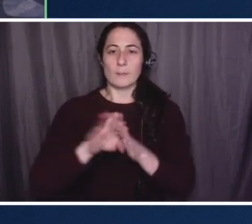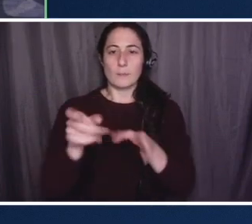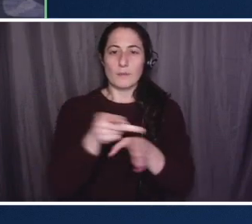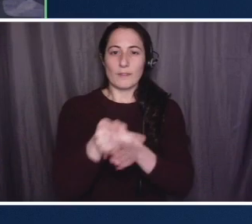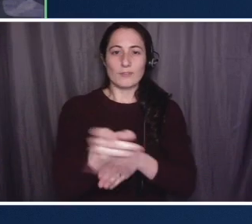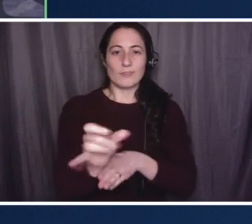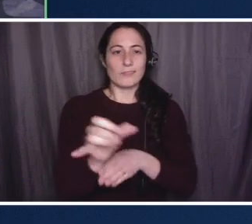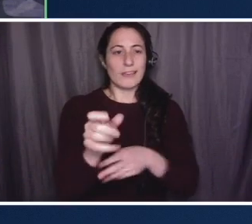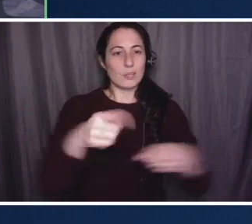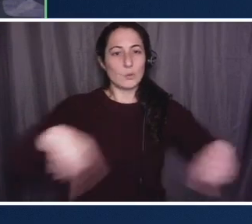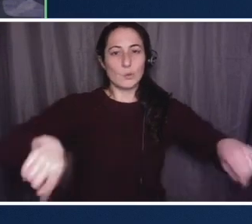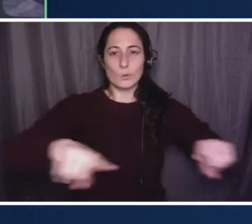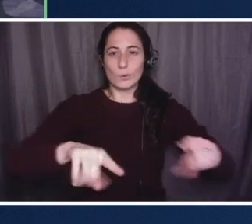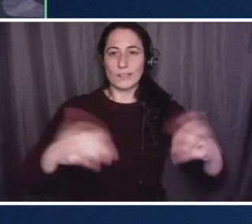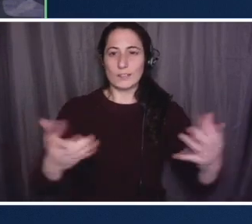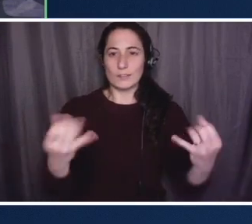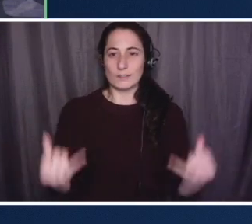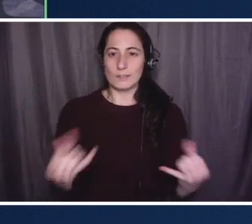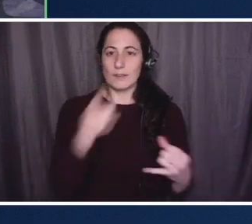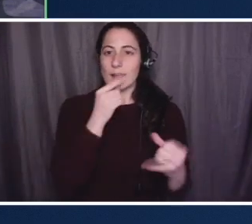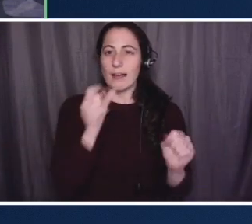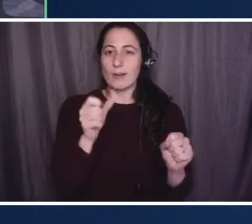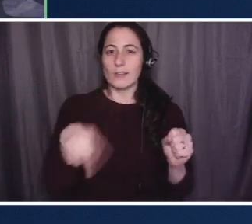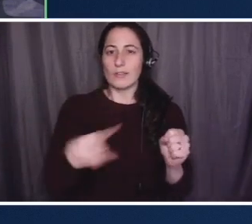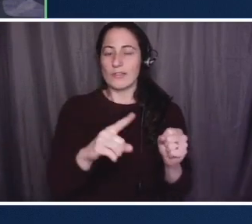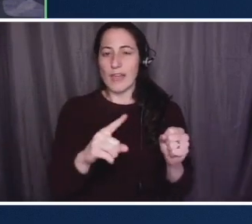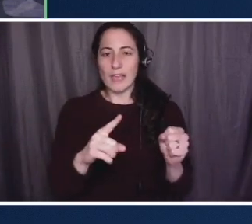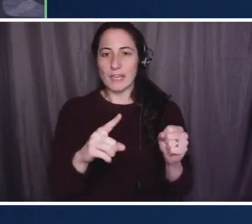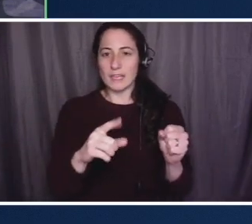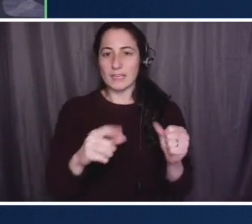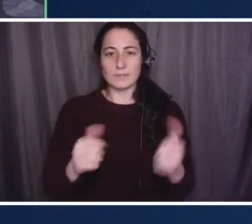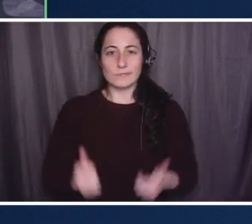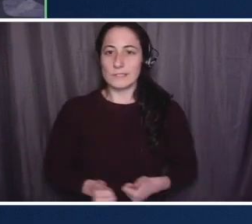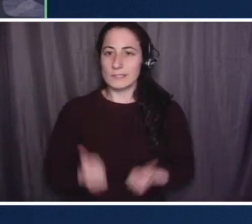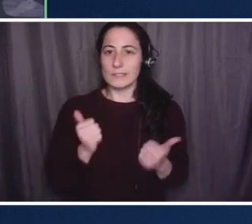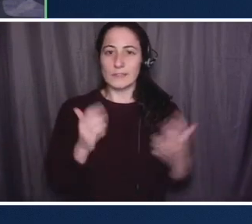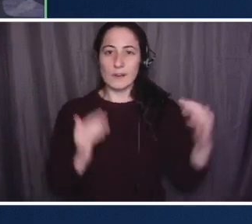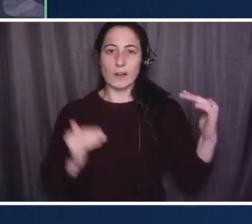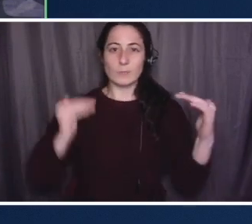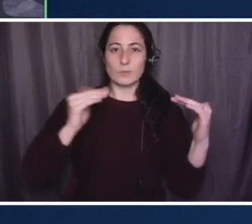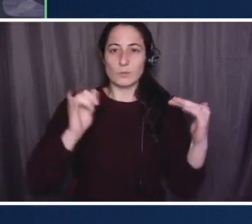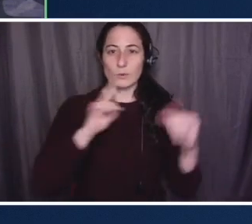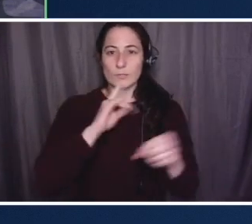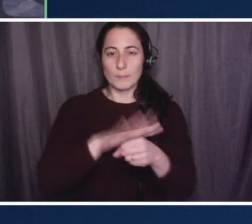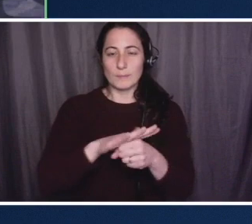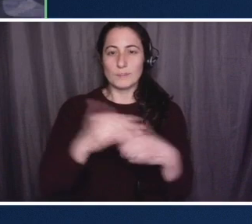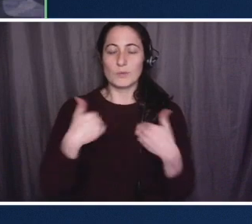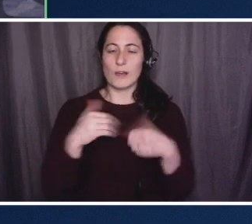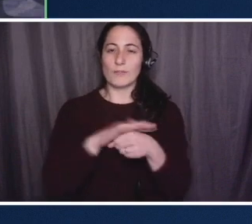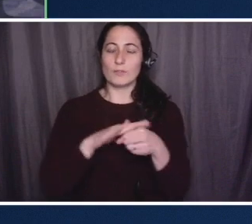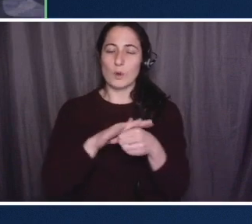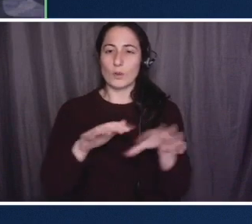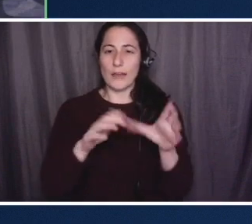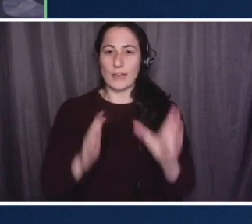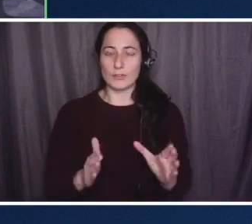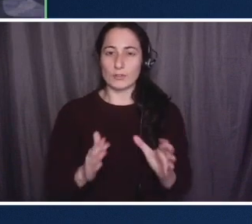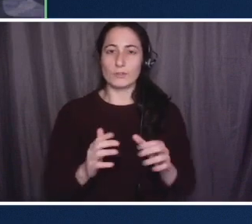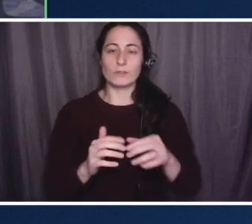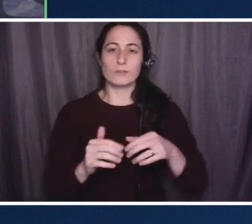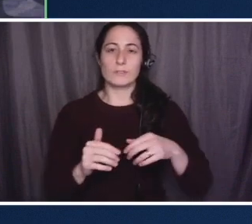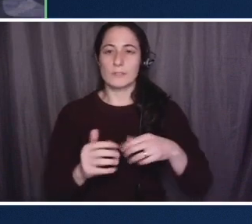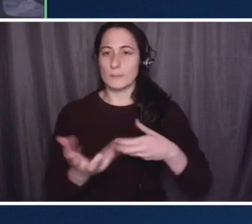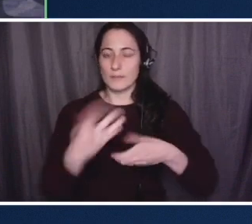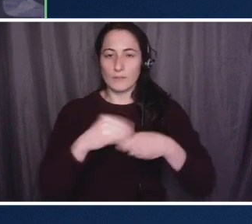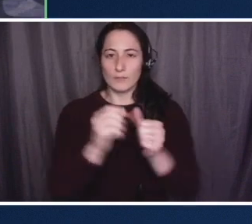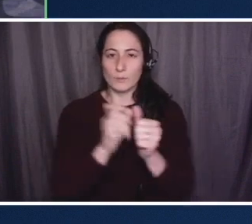room best live up to our commitments to have local actors really leading this work in open, closing, and